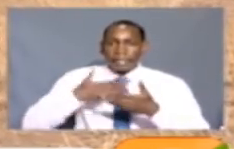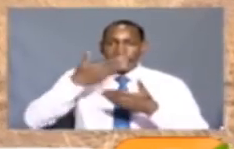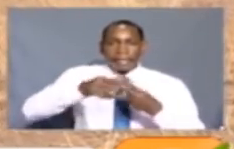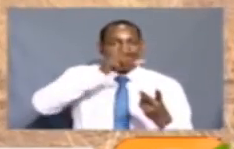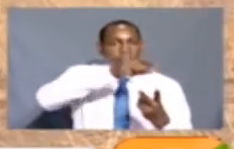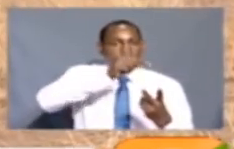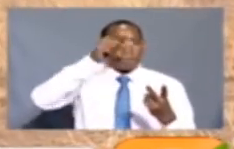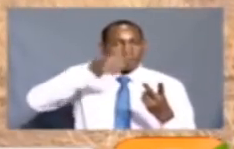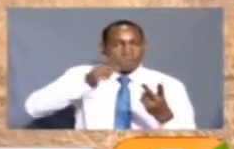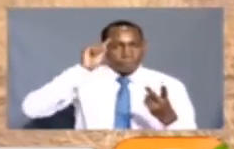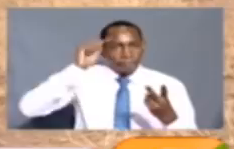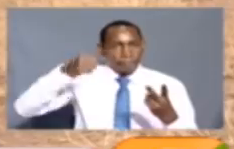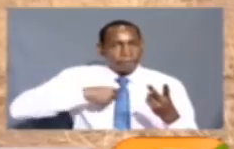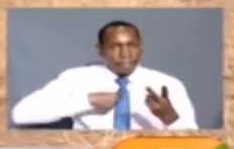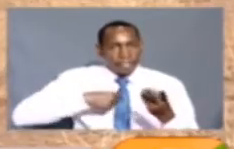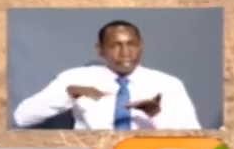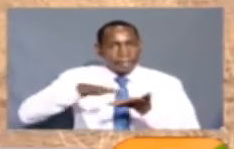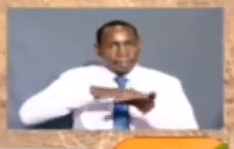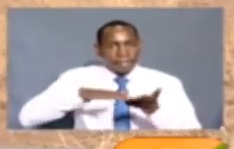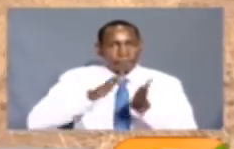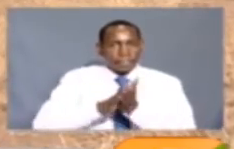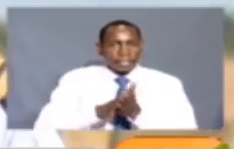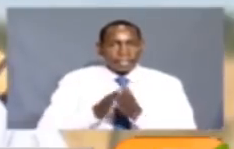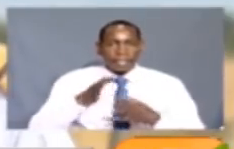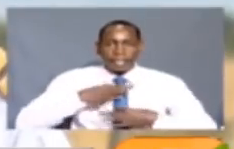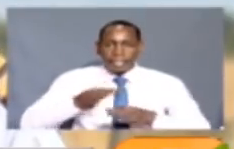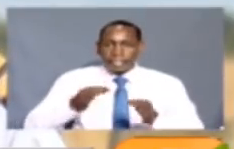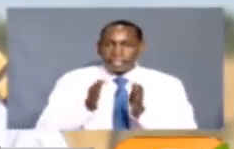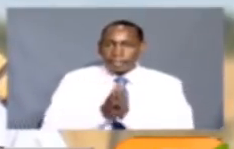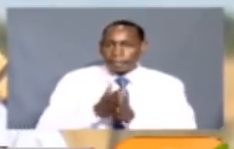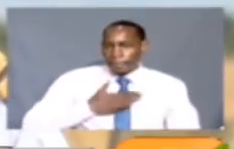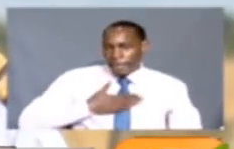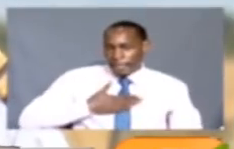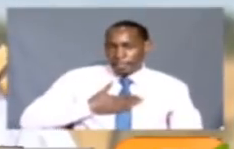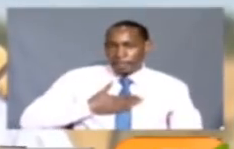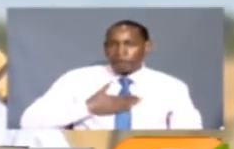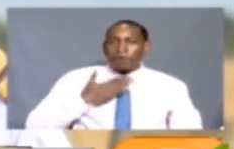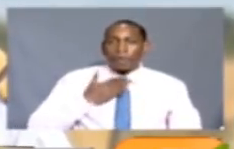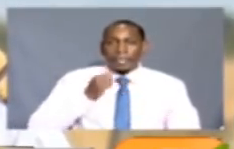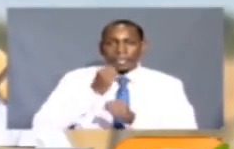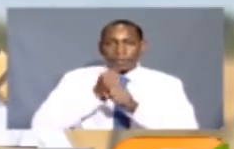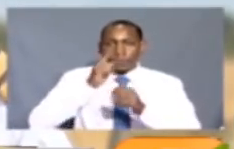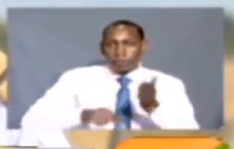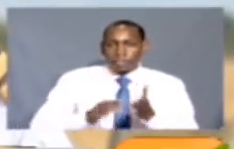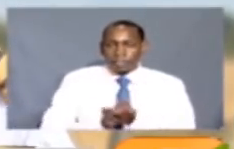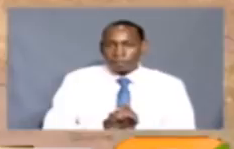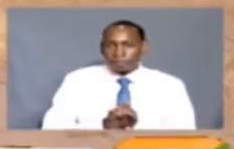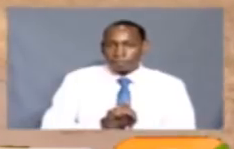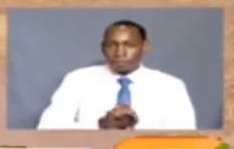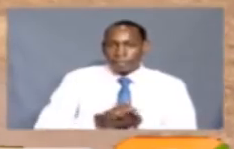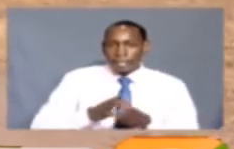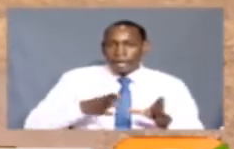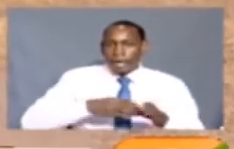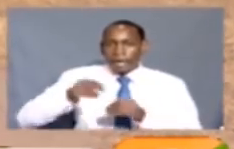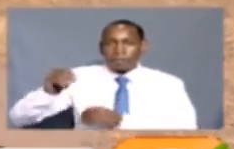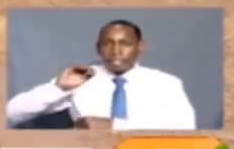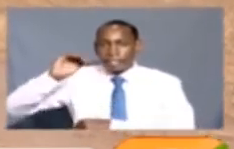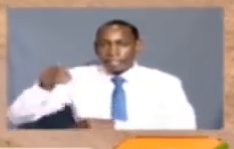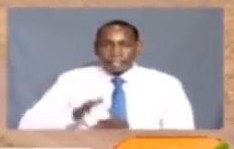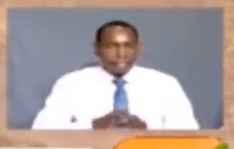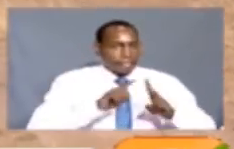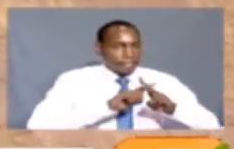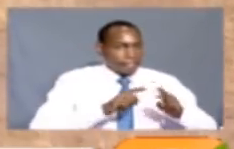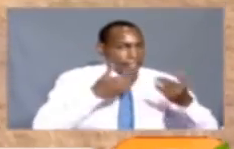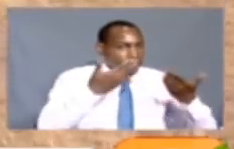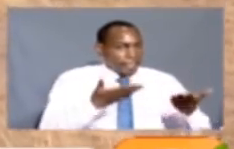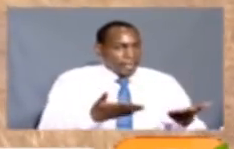for me, based on my interests and what I felt like I wanted to do that would be fun, was to get out of the city. So how did he get